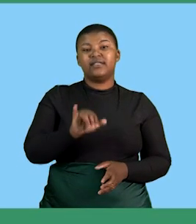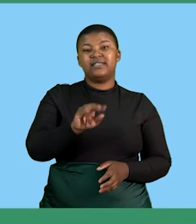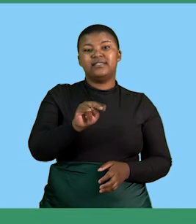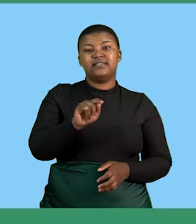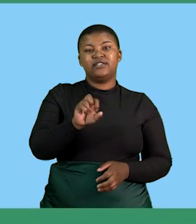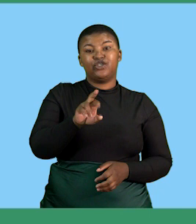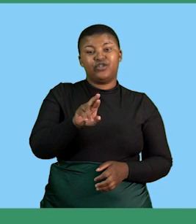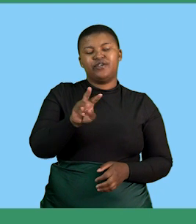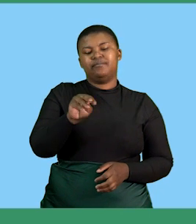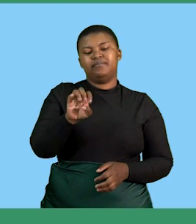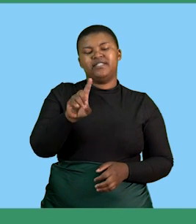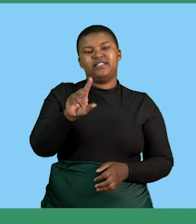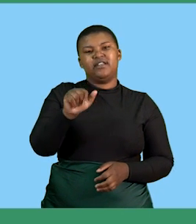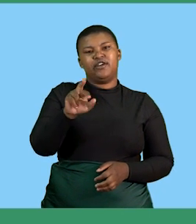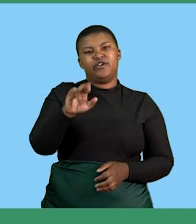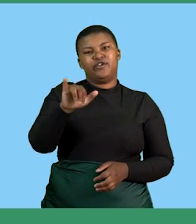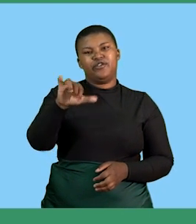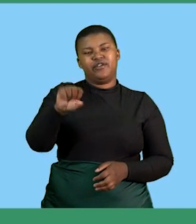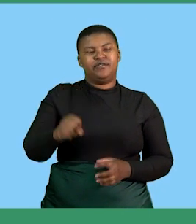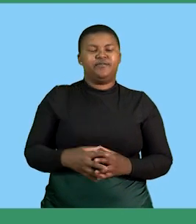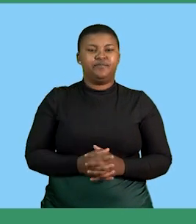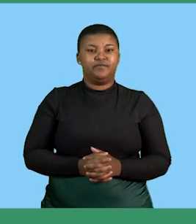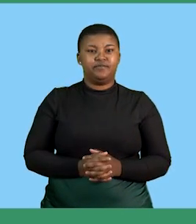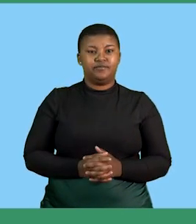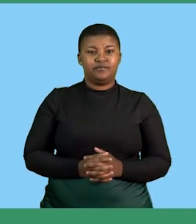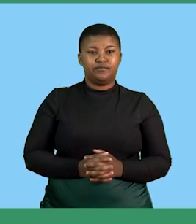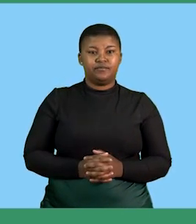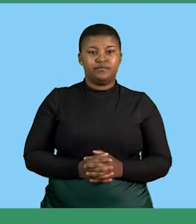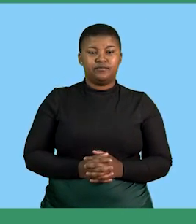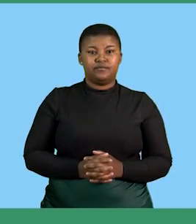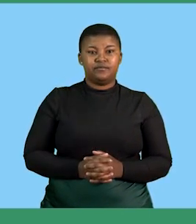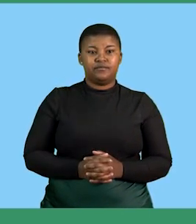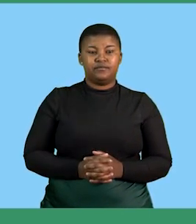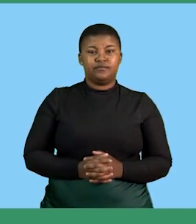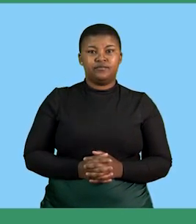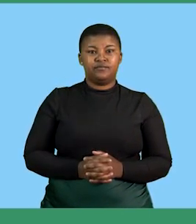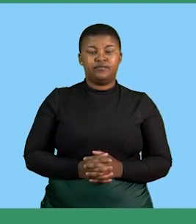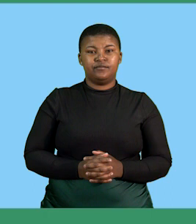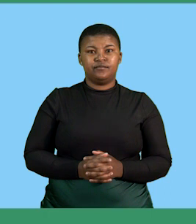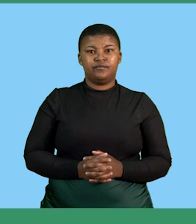an intermediary. Let me just wait here, my pen won't write. There we go.